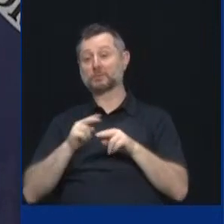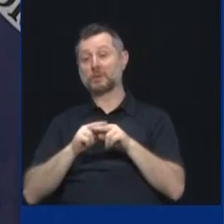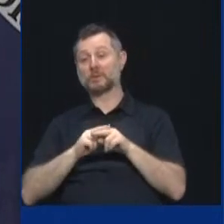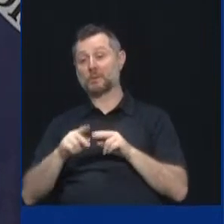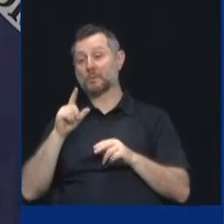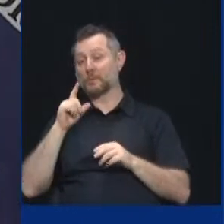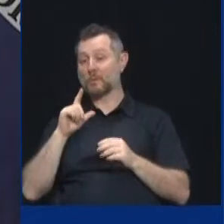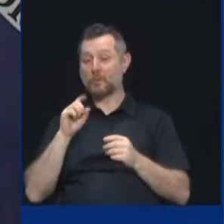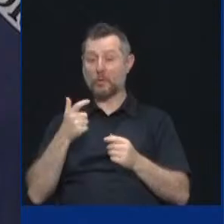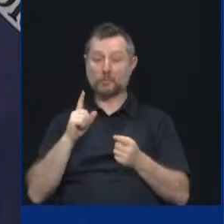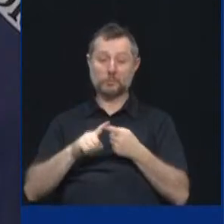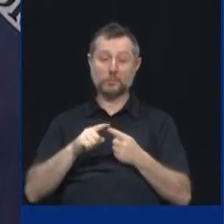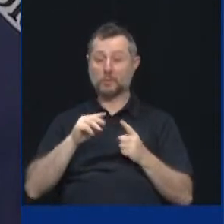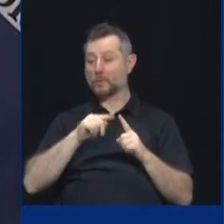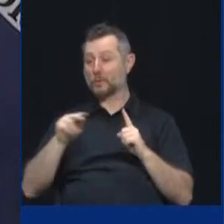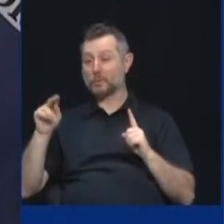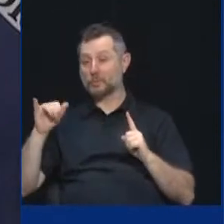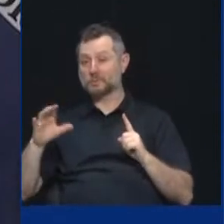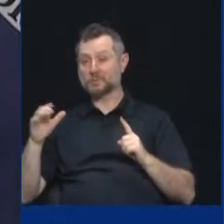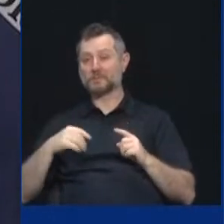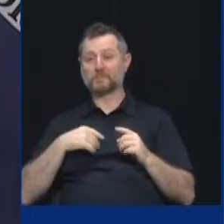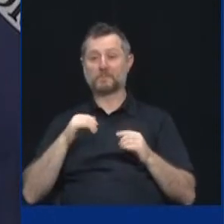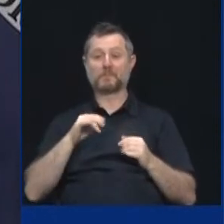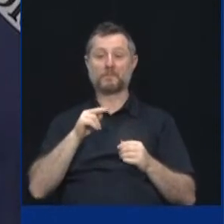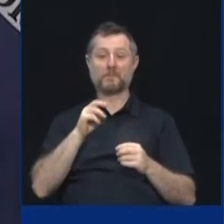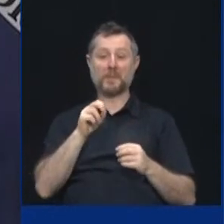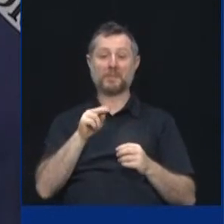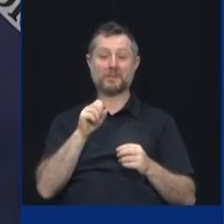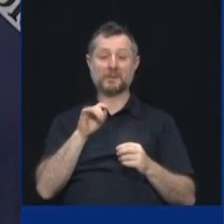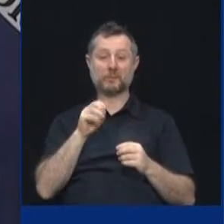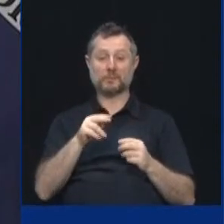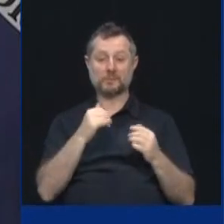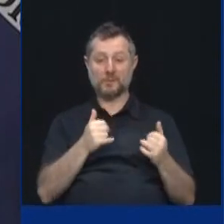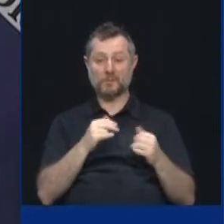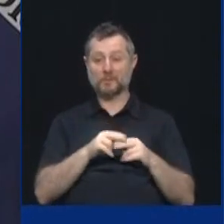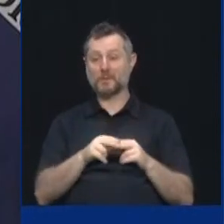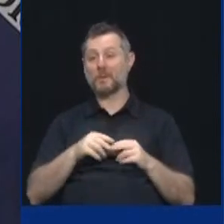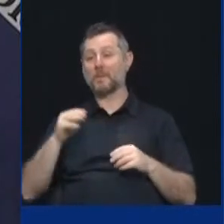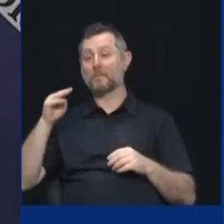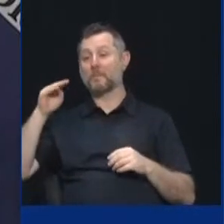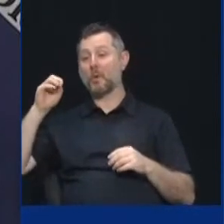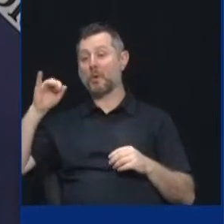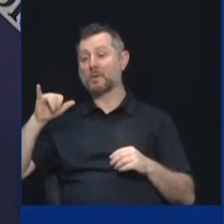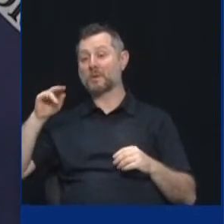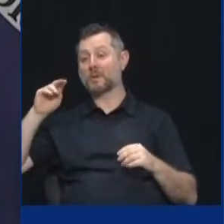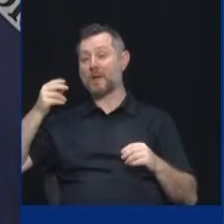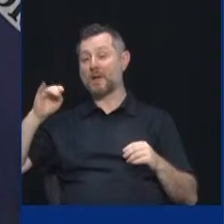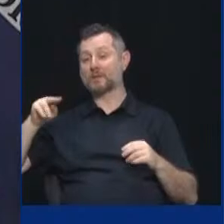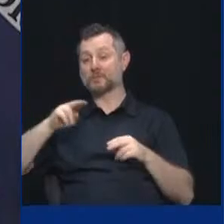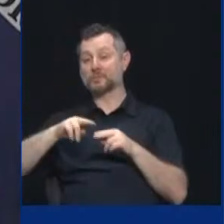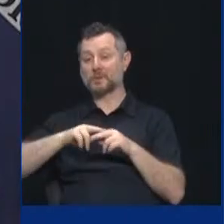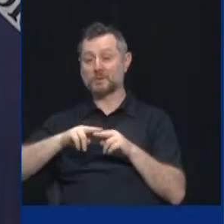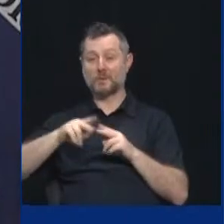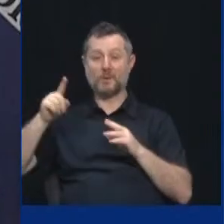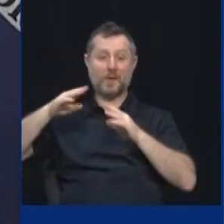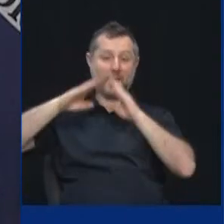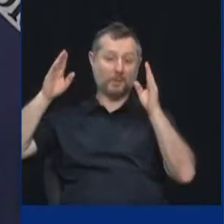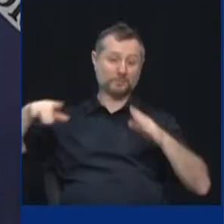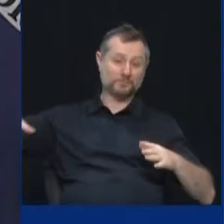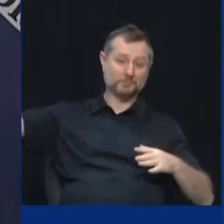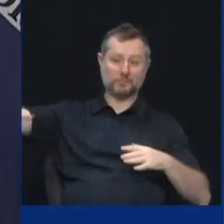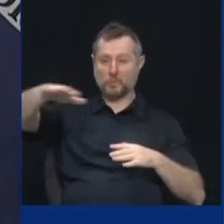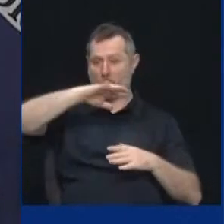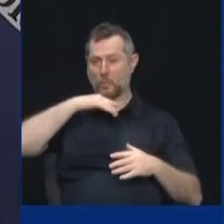into the city, and a new Penn Station, and I was in Moynihan Train Hall. It's phenomenal.